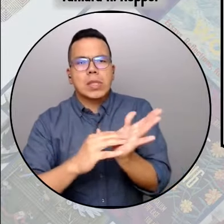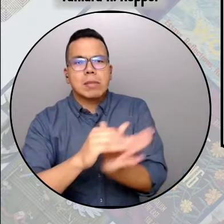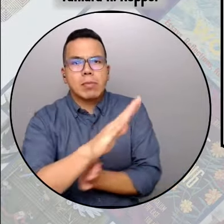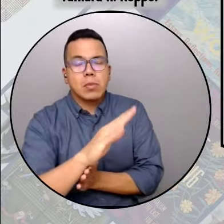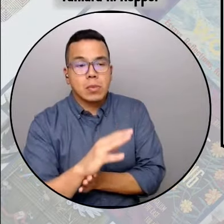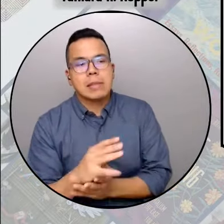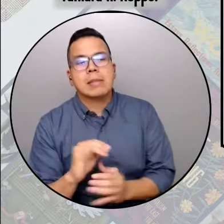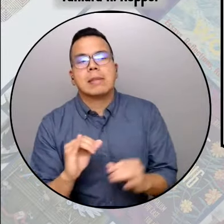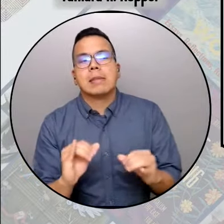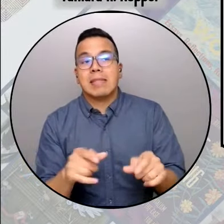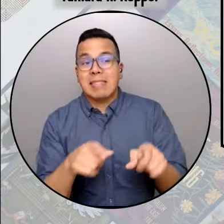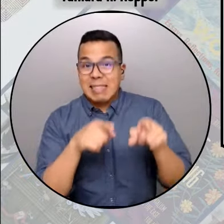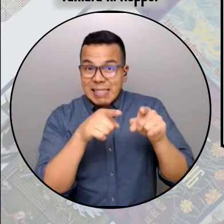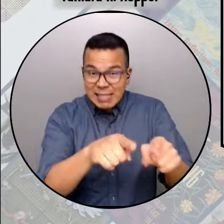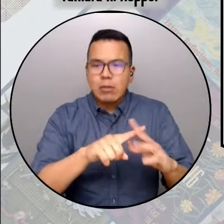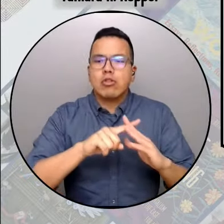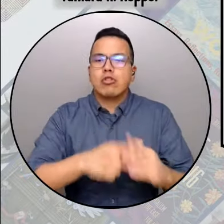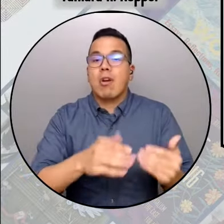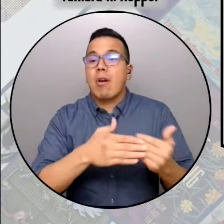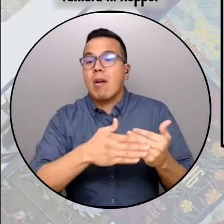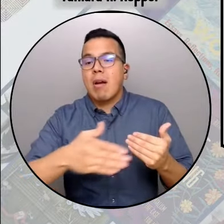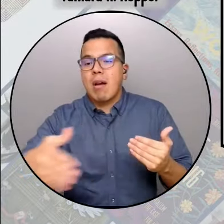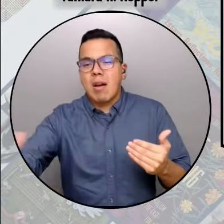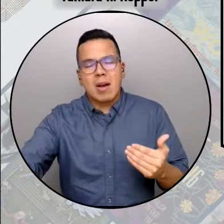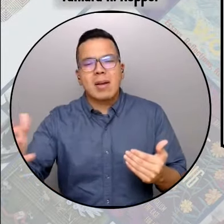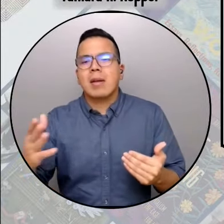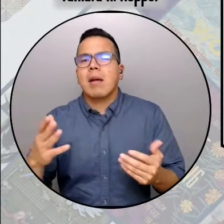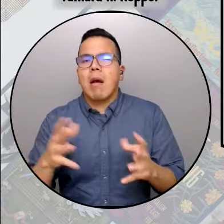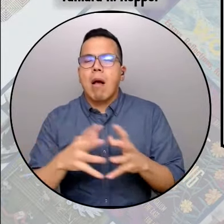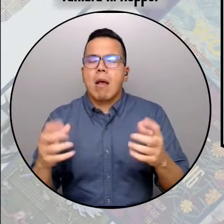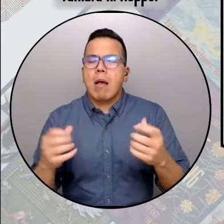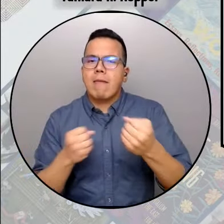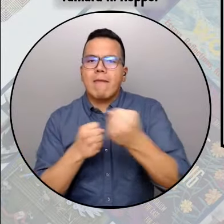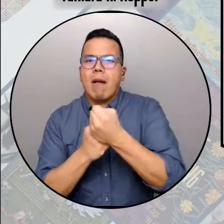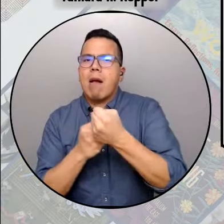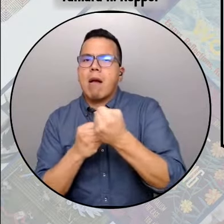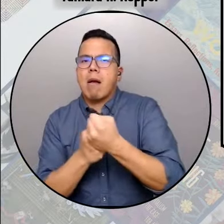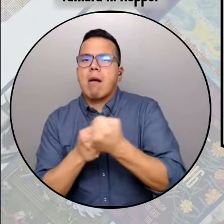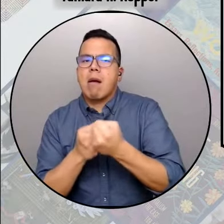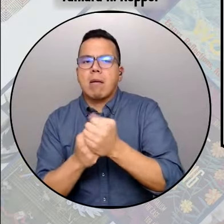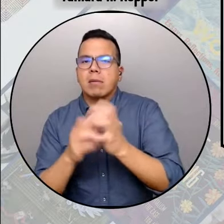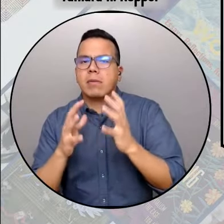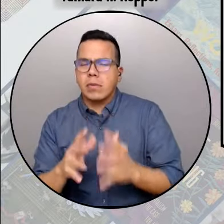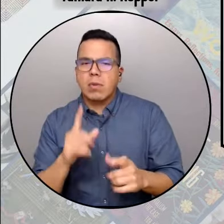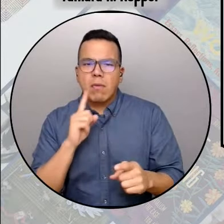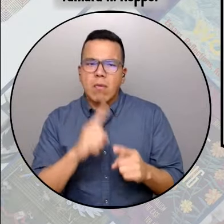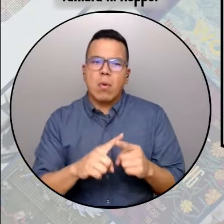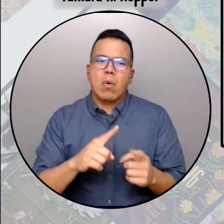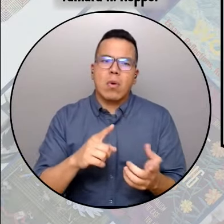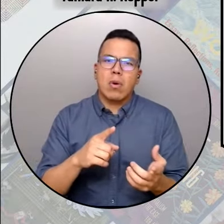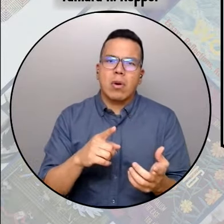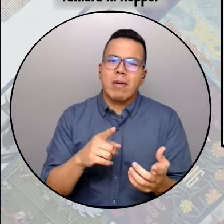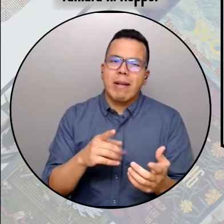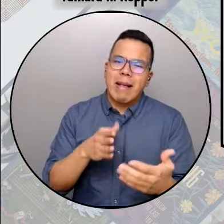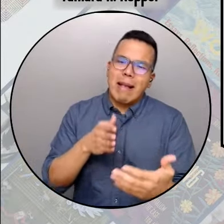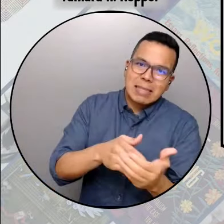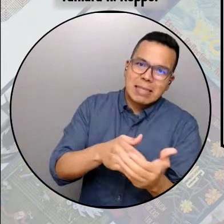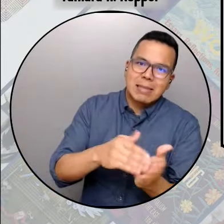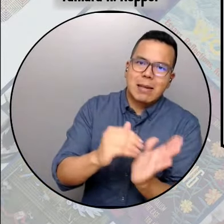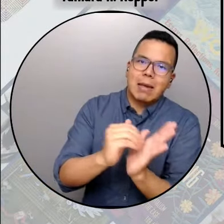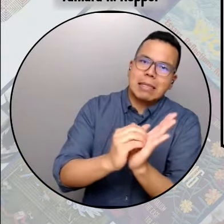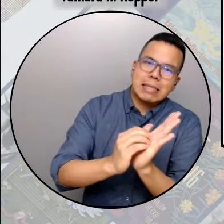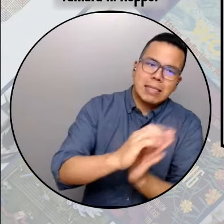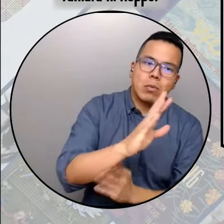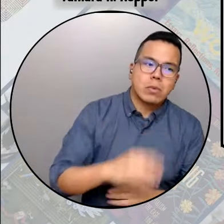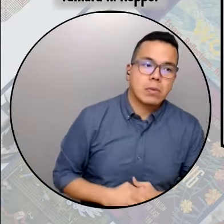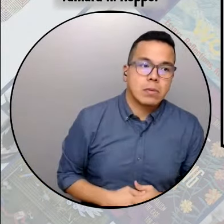up of kind of anti-deportation activism in the face of this, right? You also have, you know, a new expedited